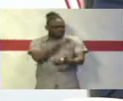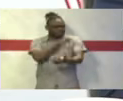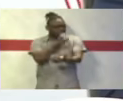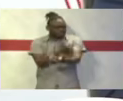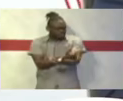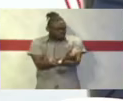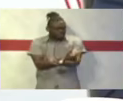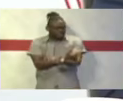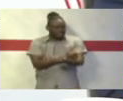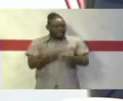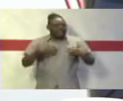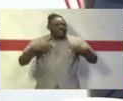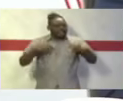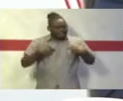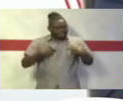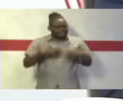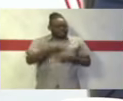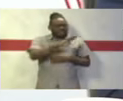invite